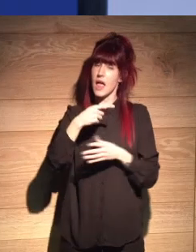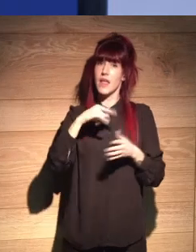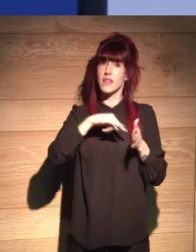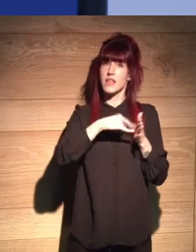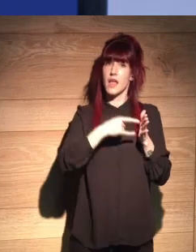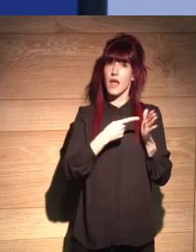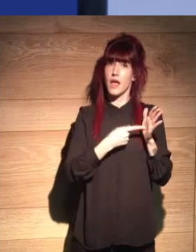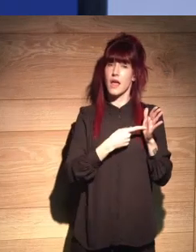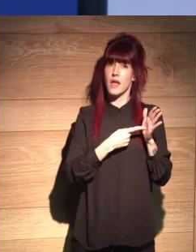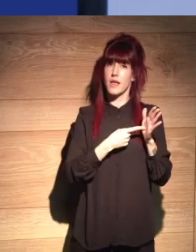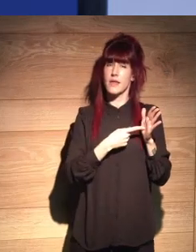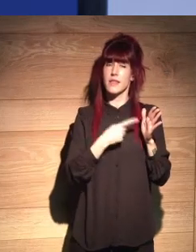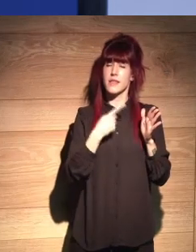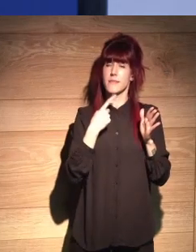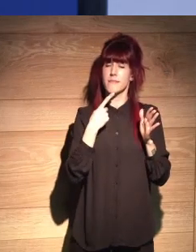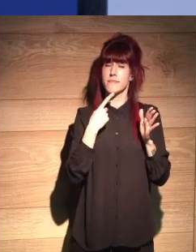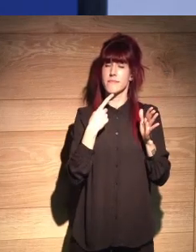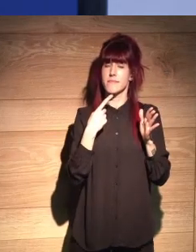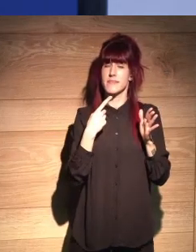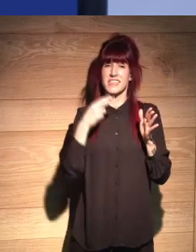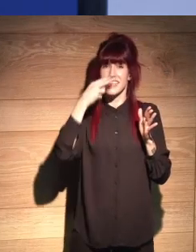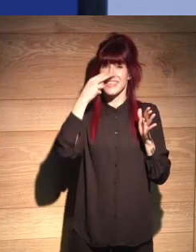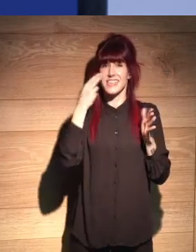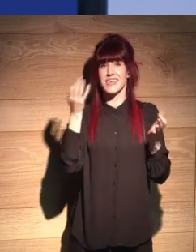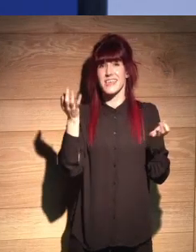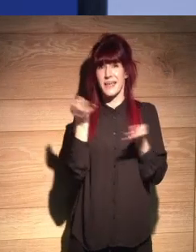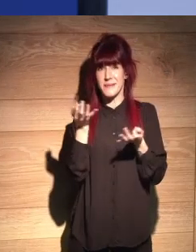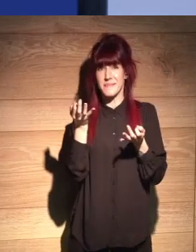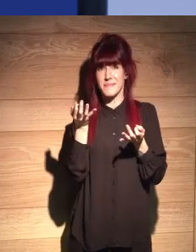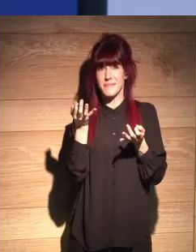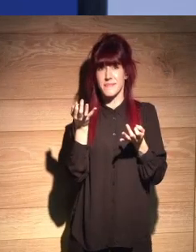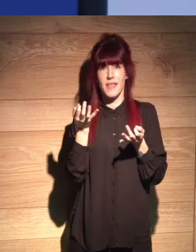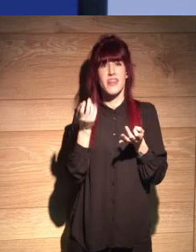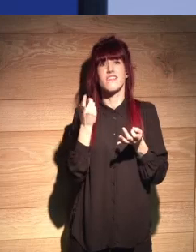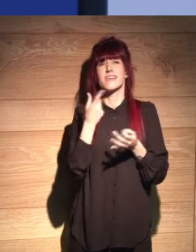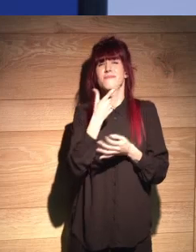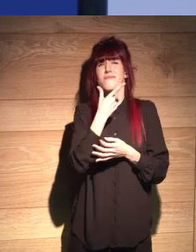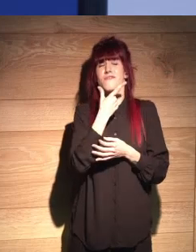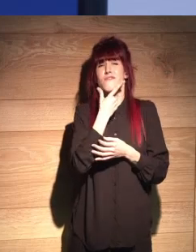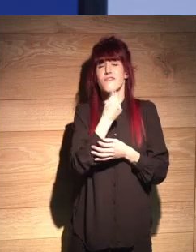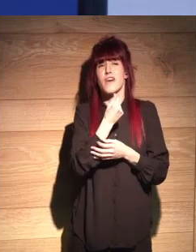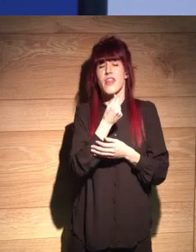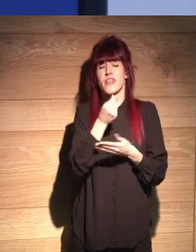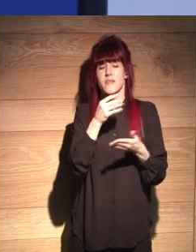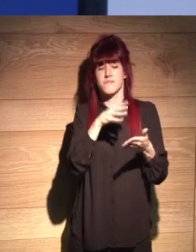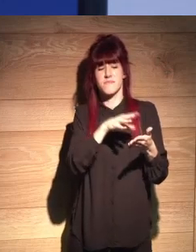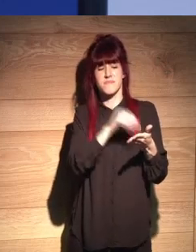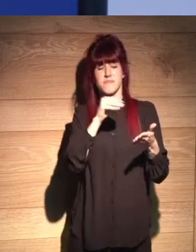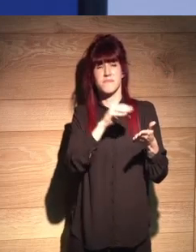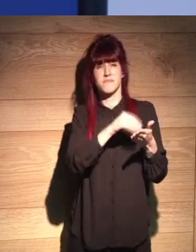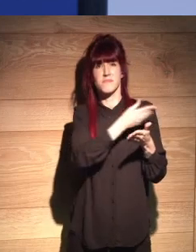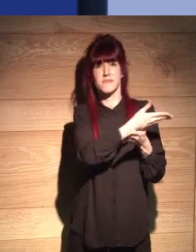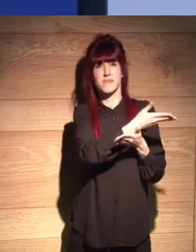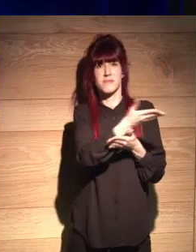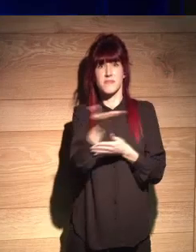the thing about our strategy is it should be very simple. It should be easy to understand by everyone, and it should be